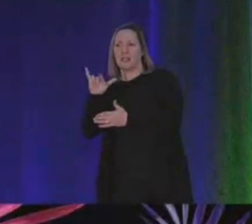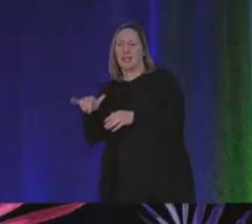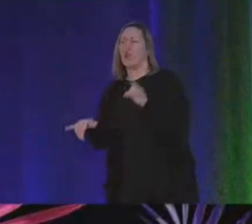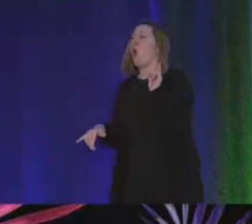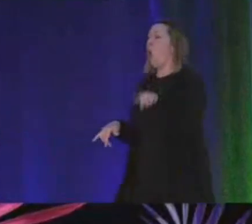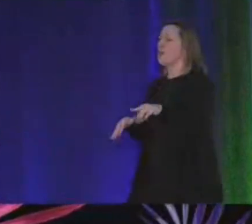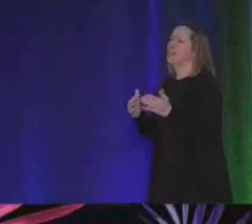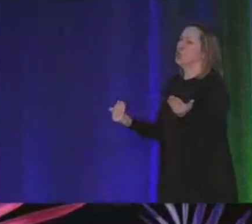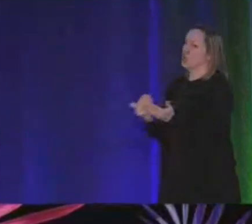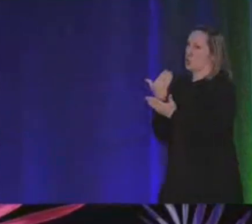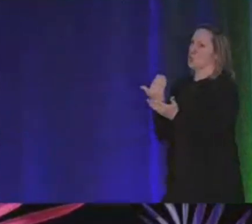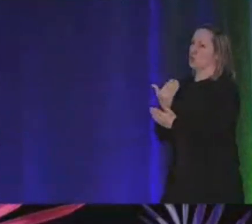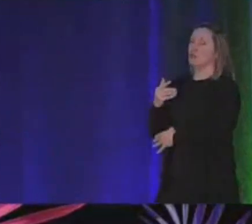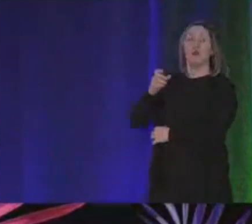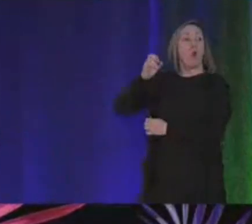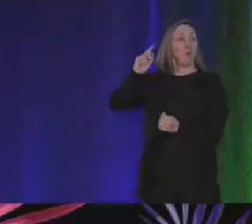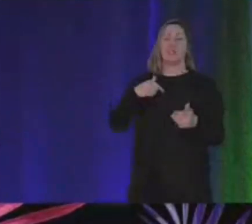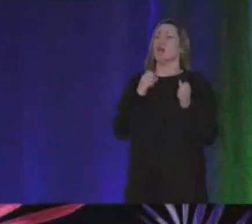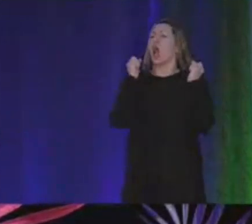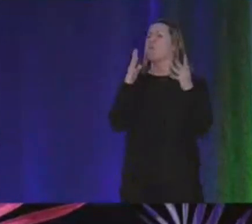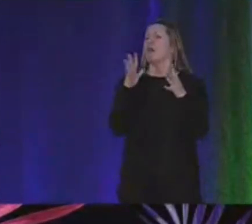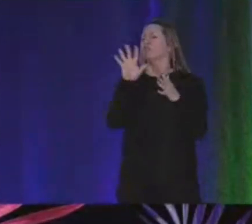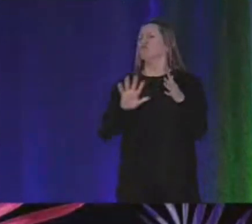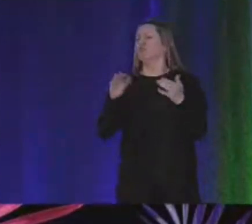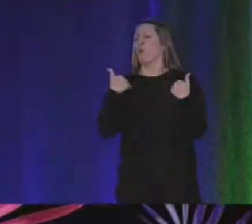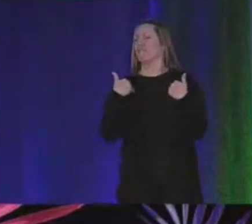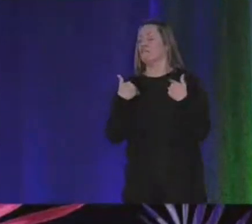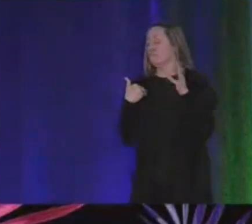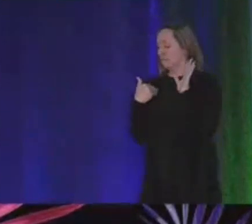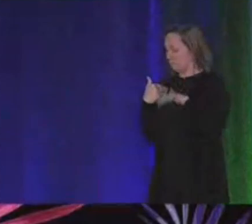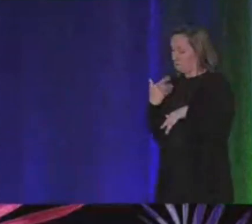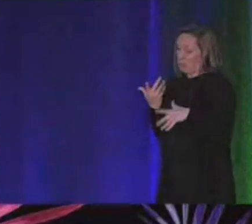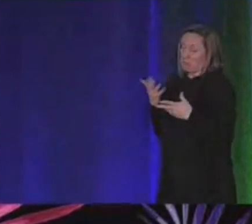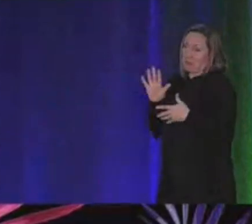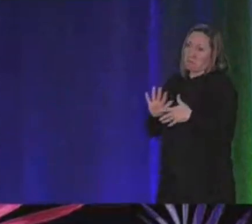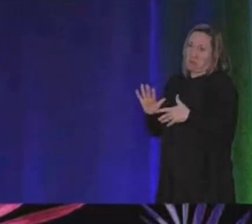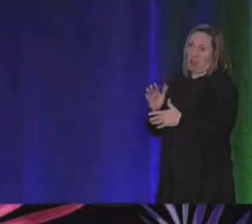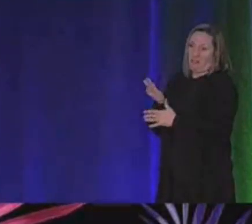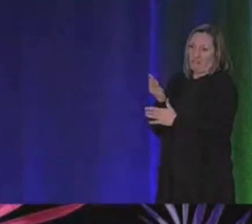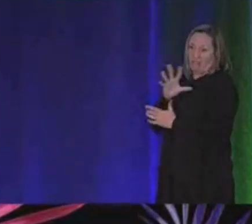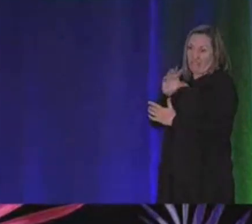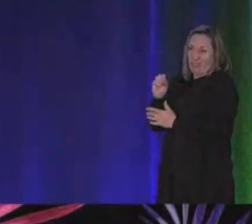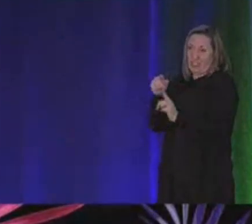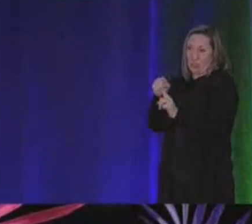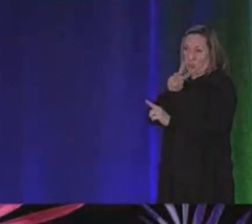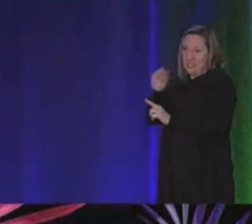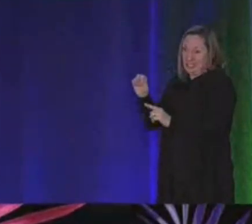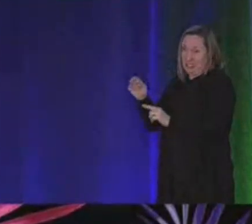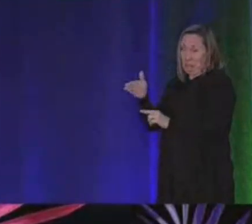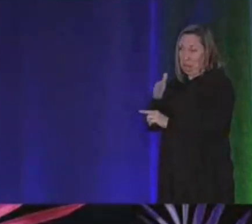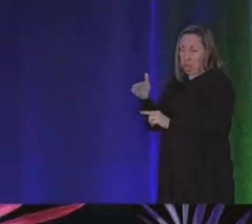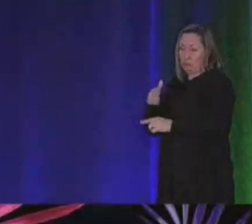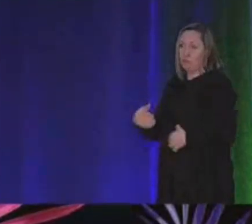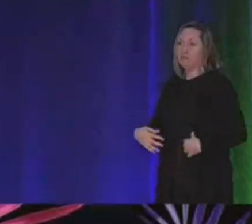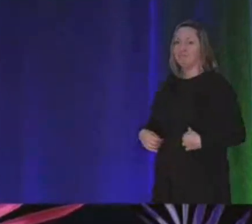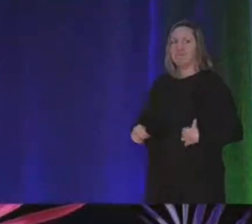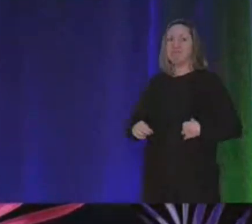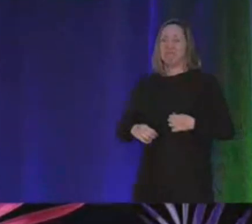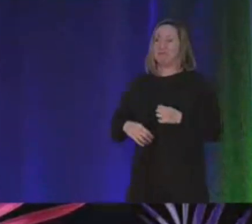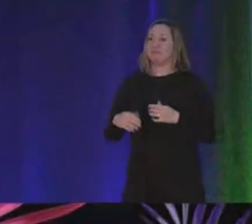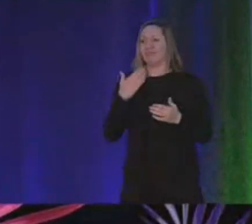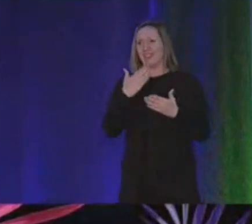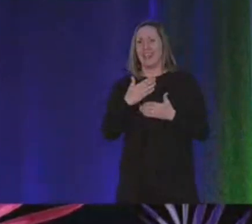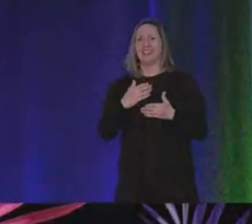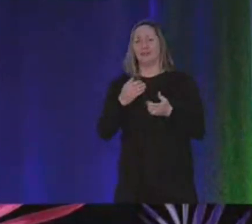Axiom components. Got it. And around how many components do you have right now? There's about 50 to 60 around there. Cool. Yeah. Well, thanks for